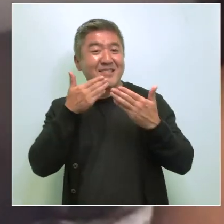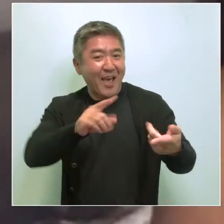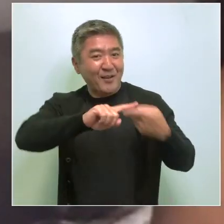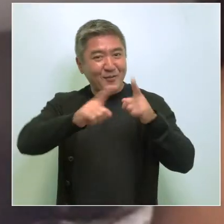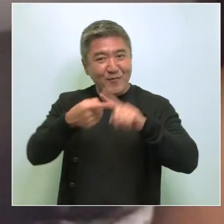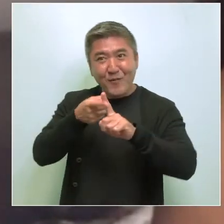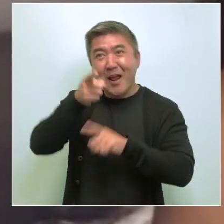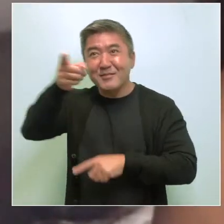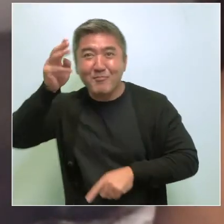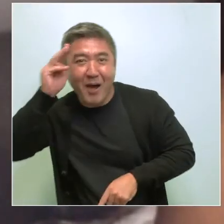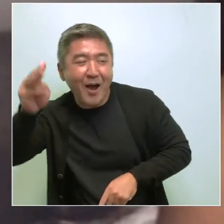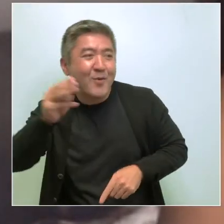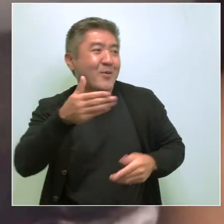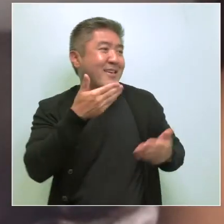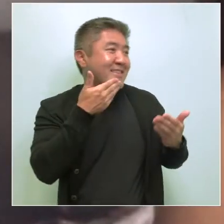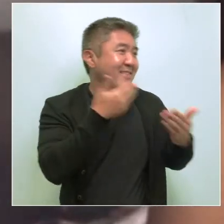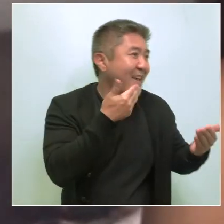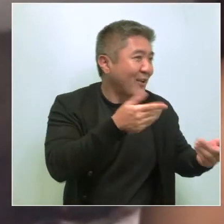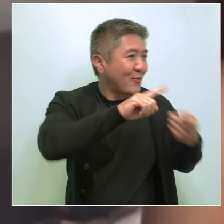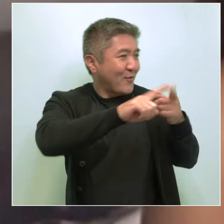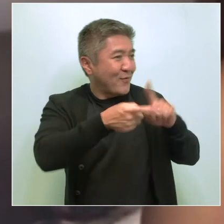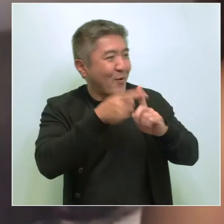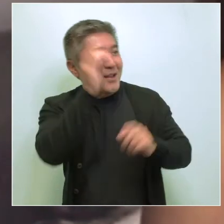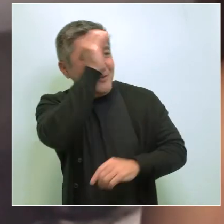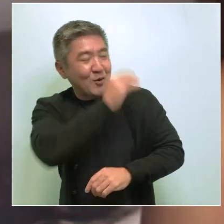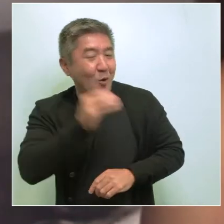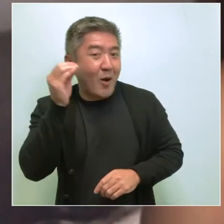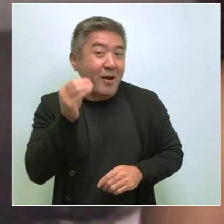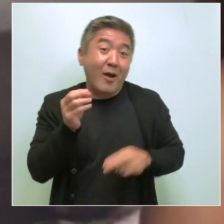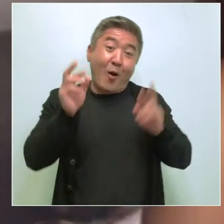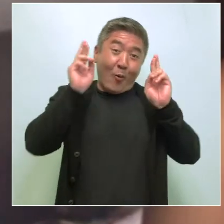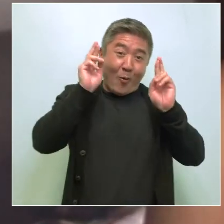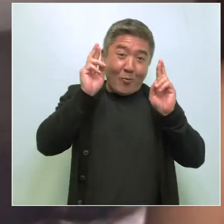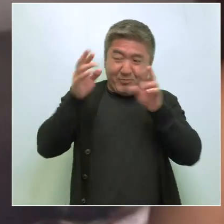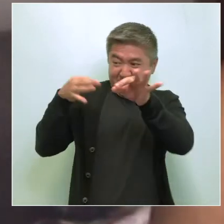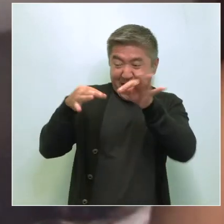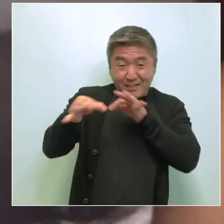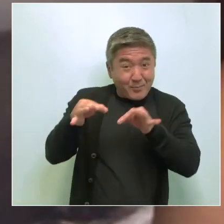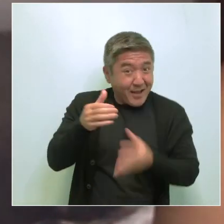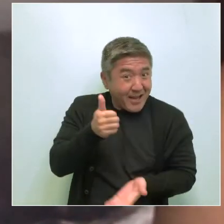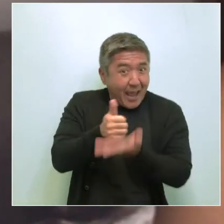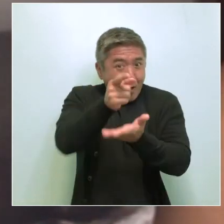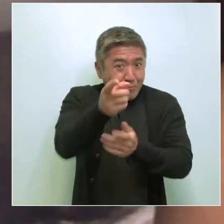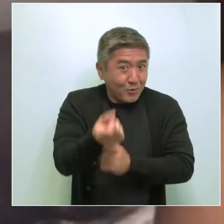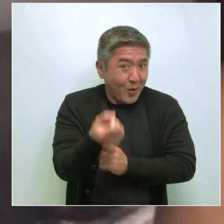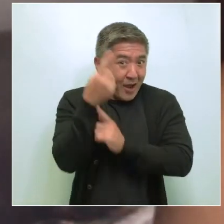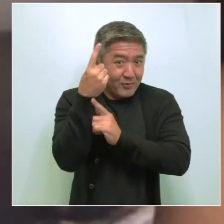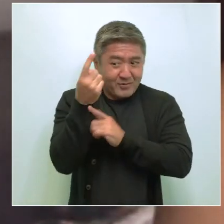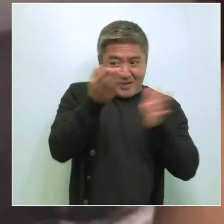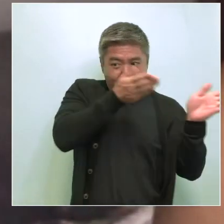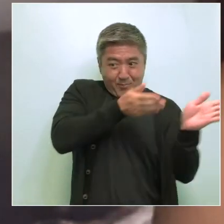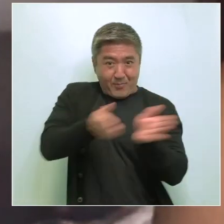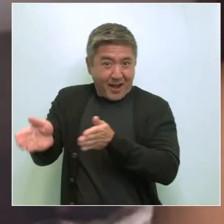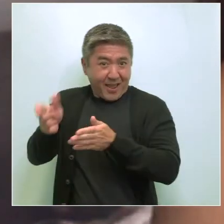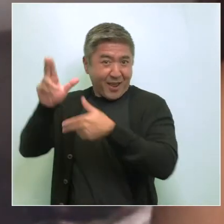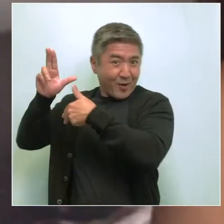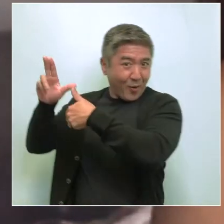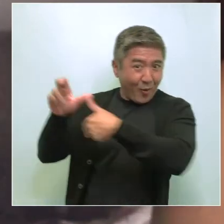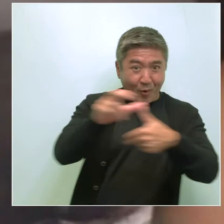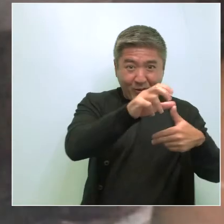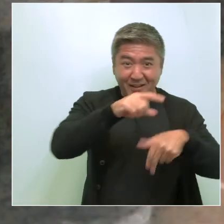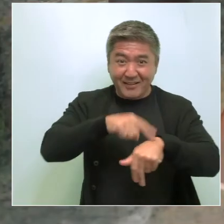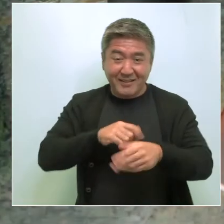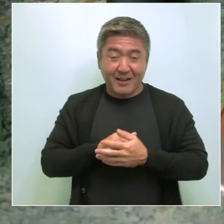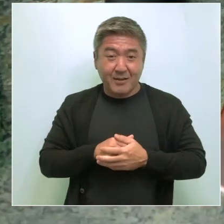Thank you, Daylin, and thank you to our friends on Maui and Oahu. We hope you found these tips helpful to prepare for hurricane